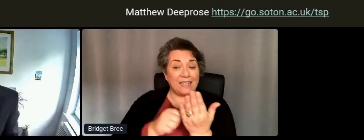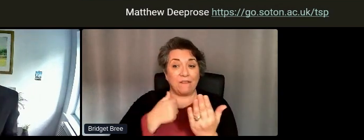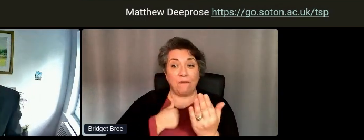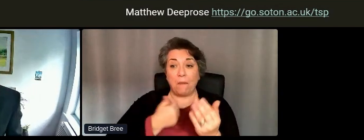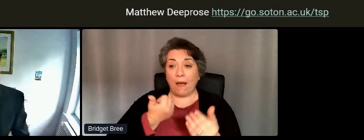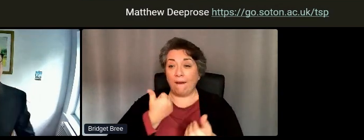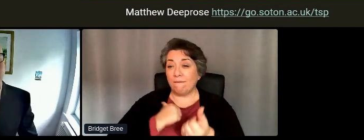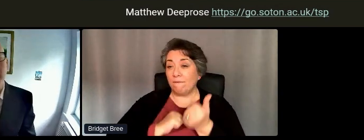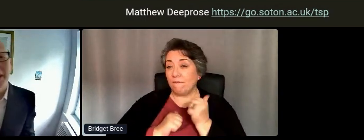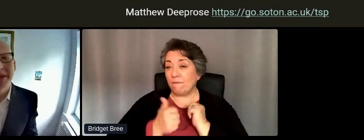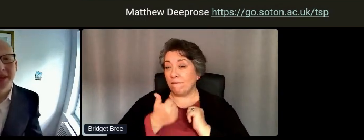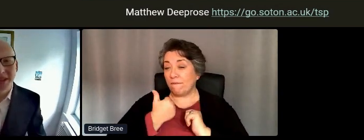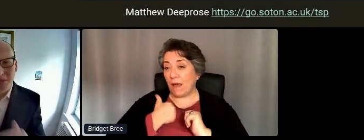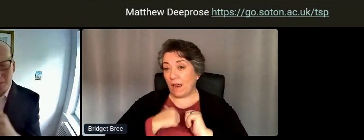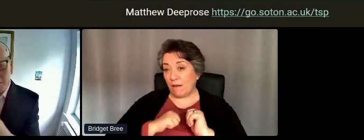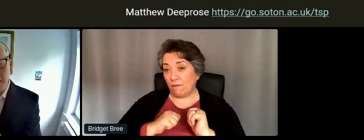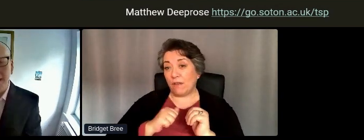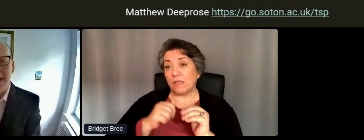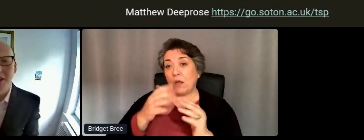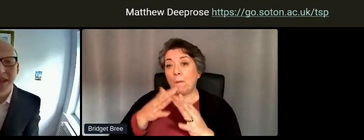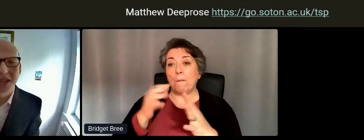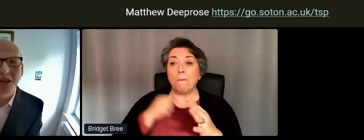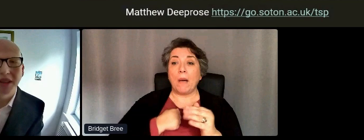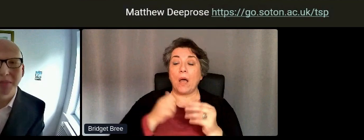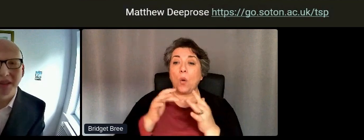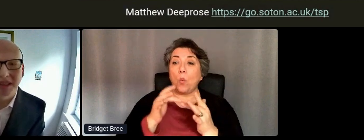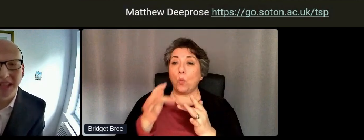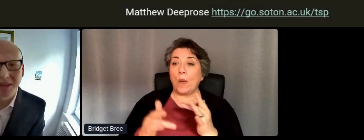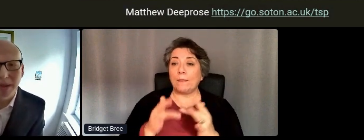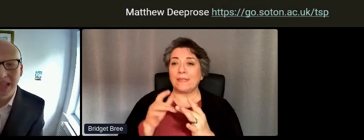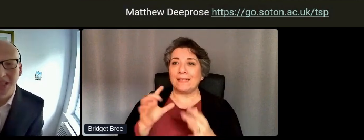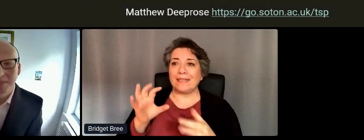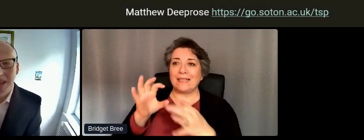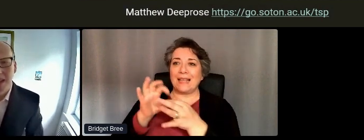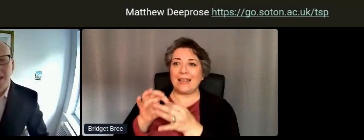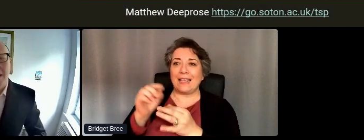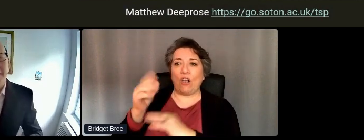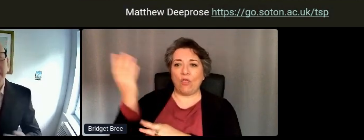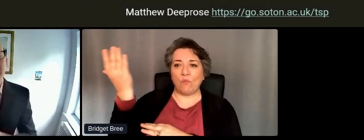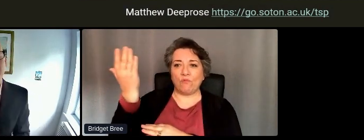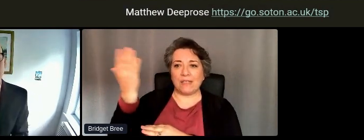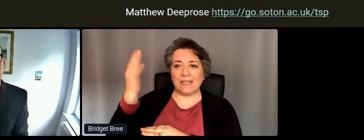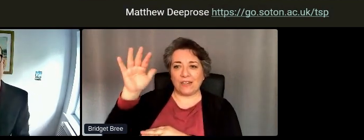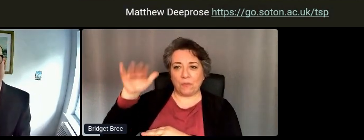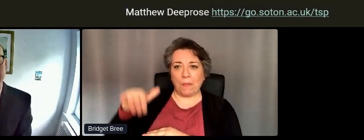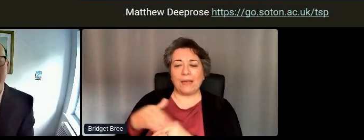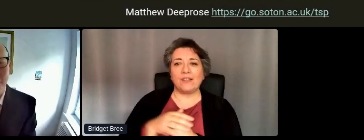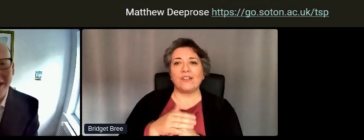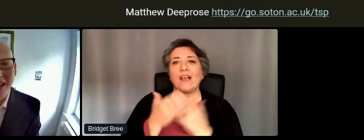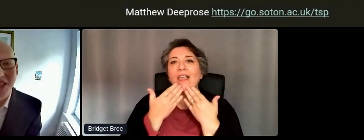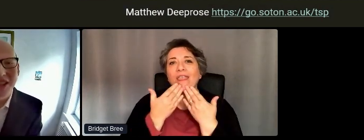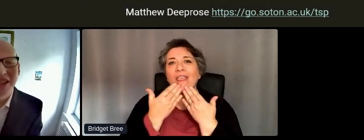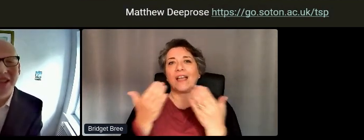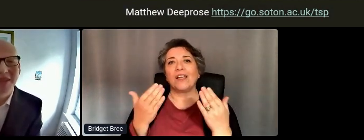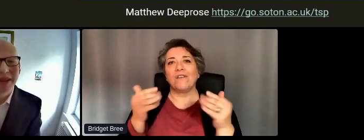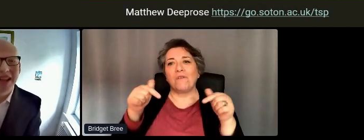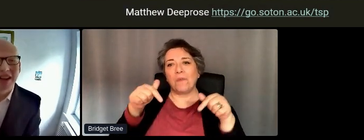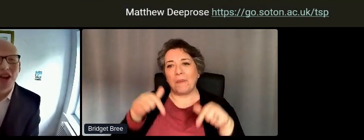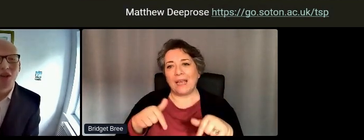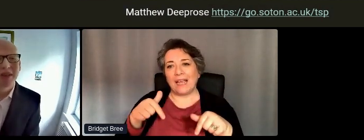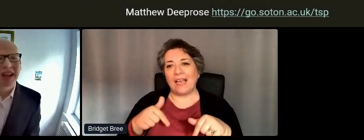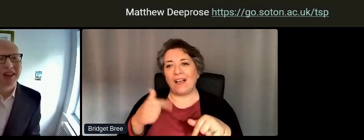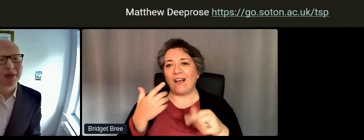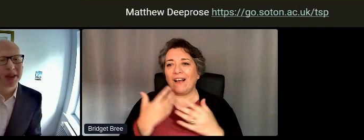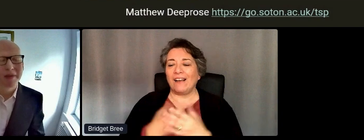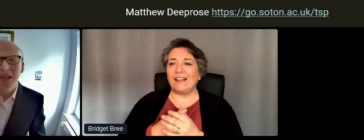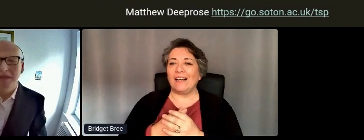accessibility newsletters and blogs on my website, there's a link to which on the presentation page. Thank you for joining me on this Lunch and Learn.